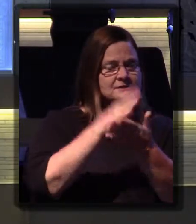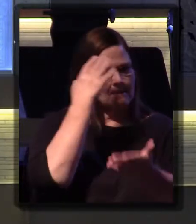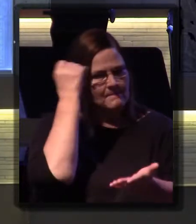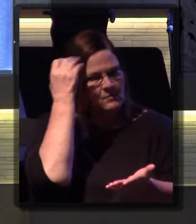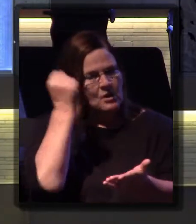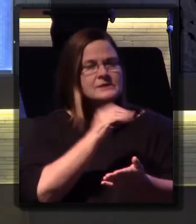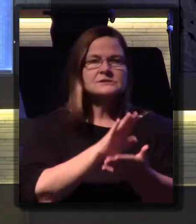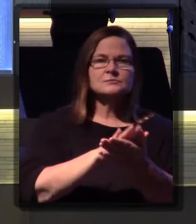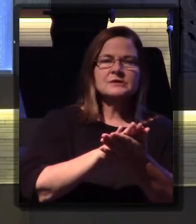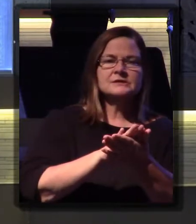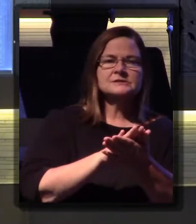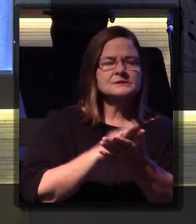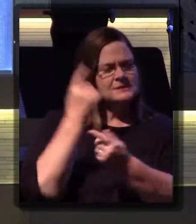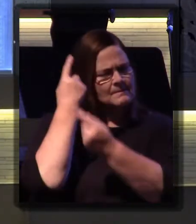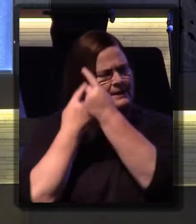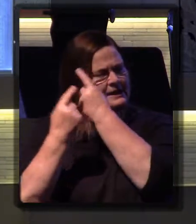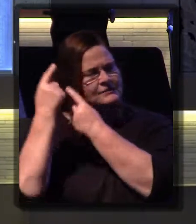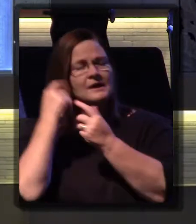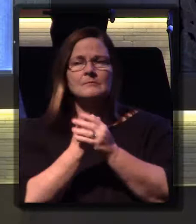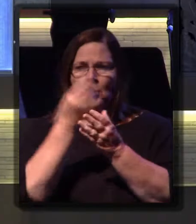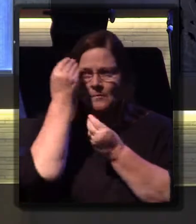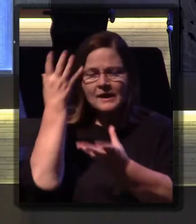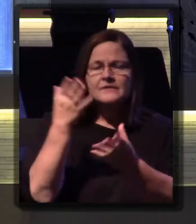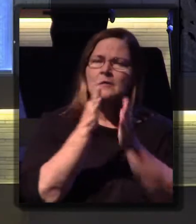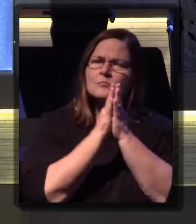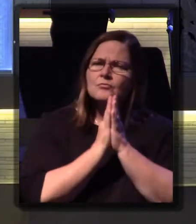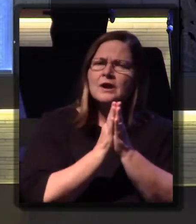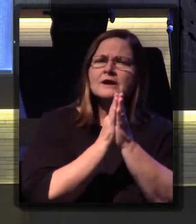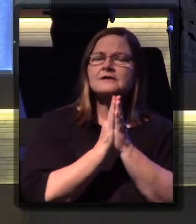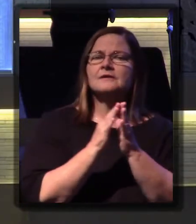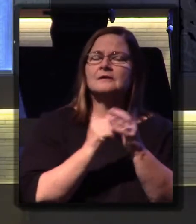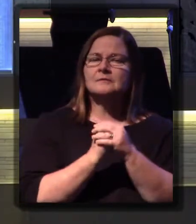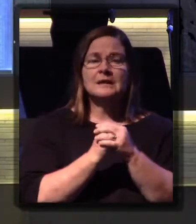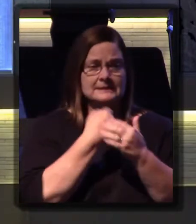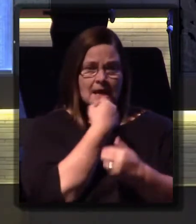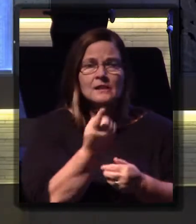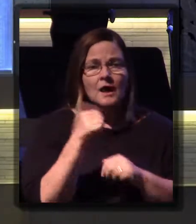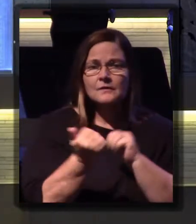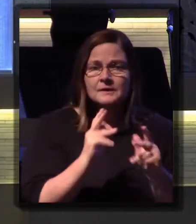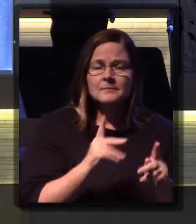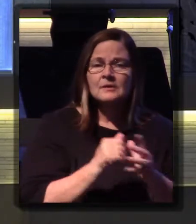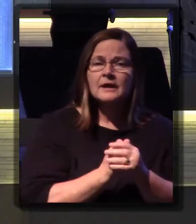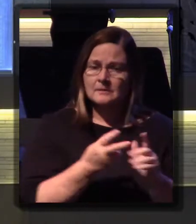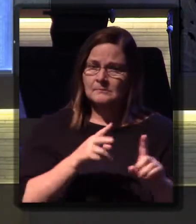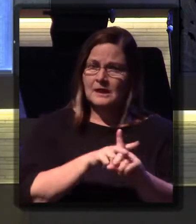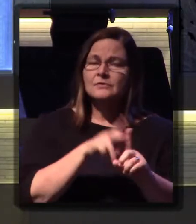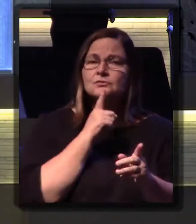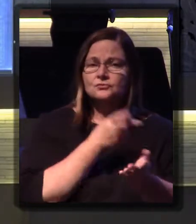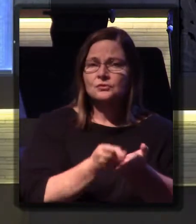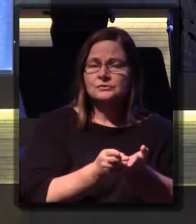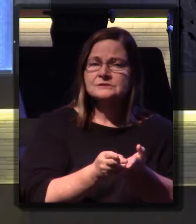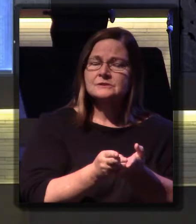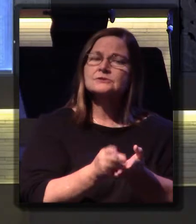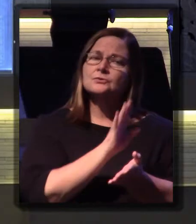of person who will sing these praises, who will memorize them, who will ponder their lyrics, obey them, pray them